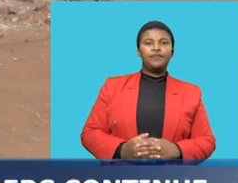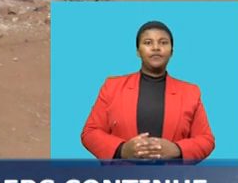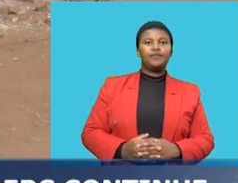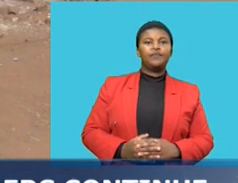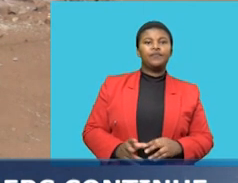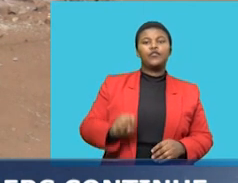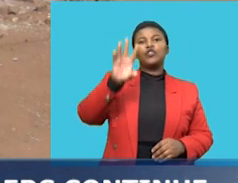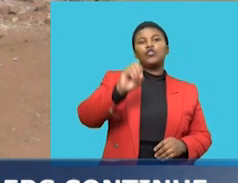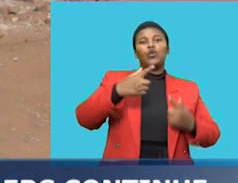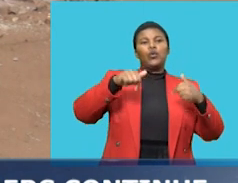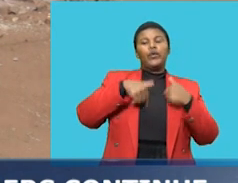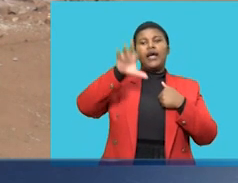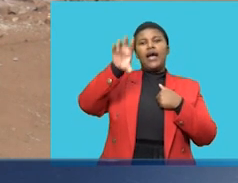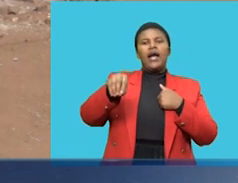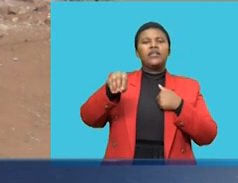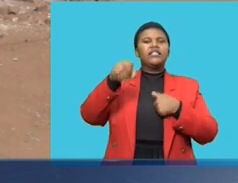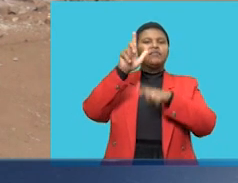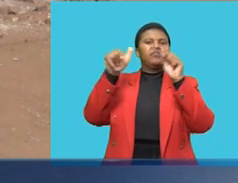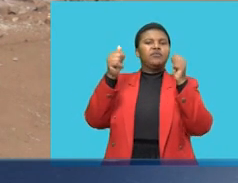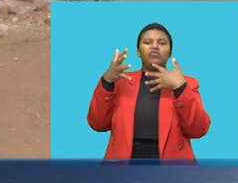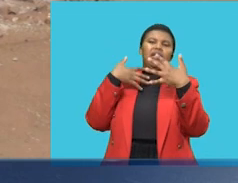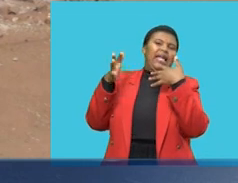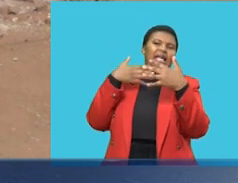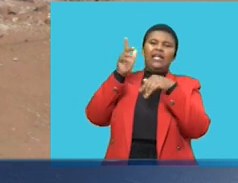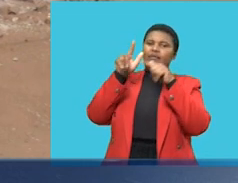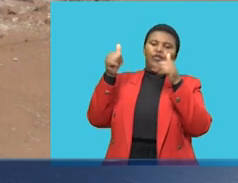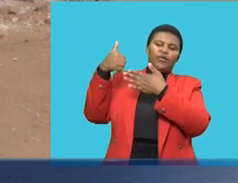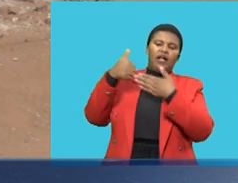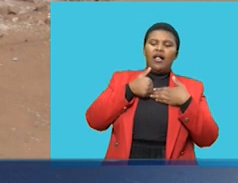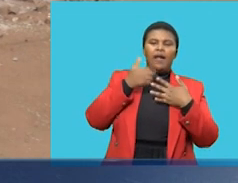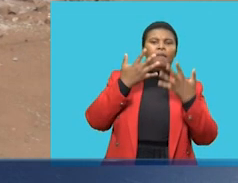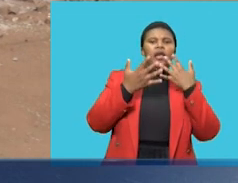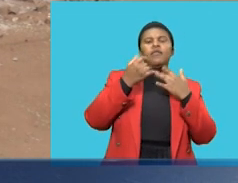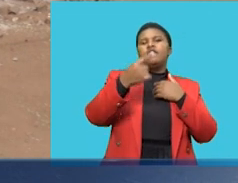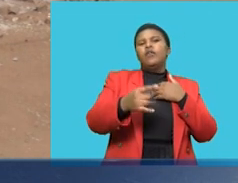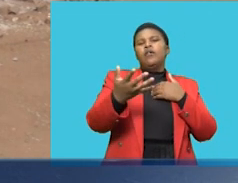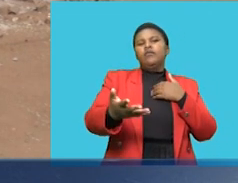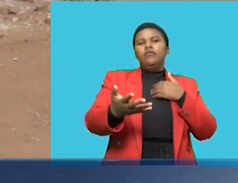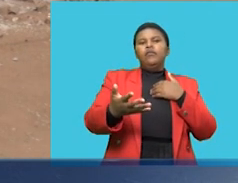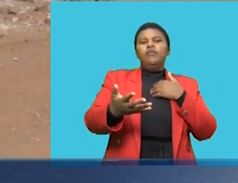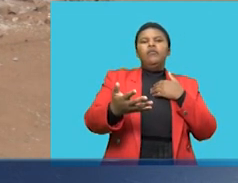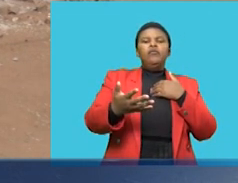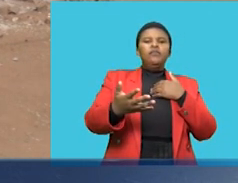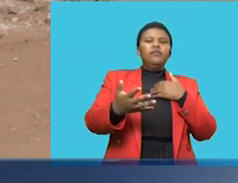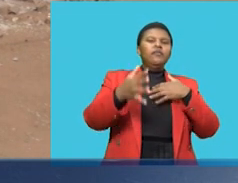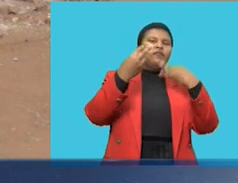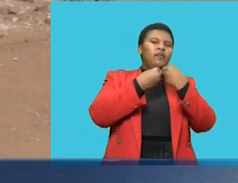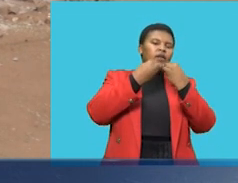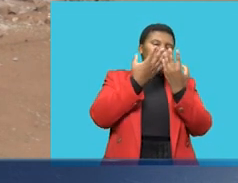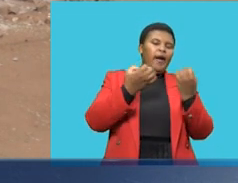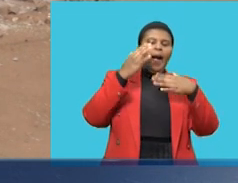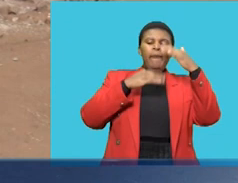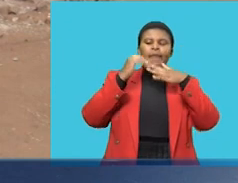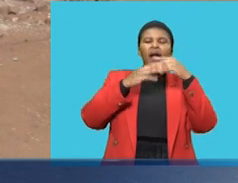or anonymous donors or any assistance that we can, maybe for hardware from Soweto, different hardwares